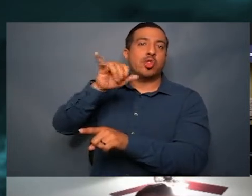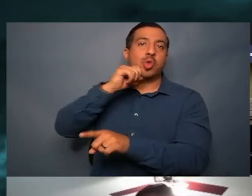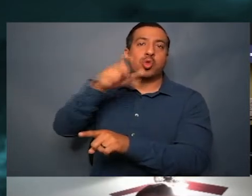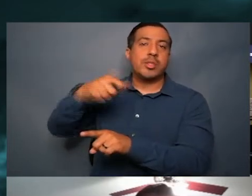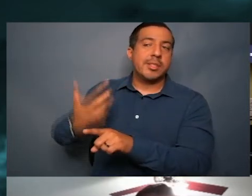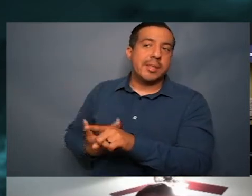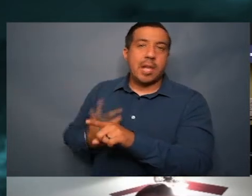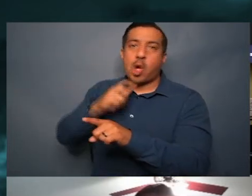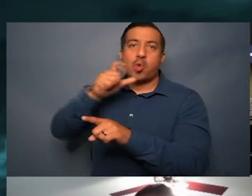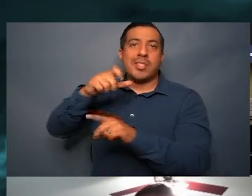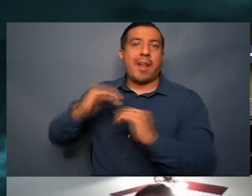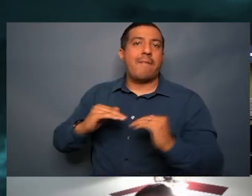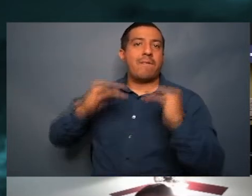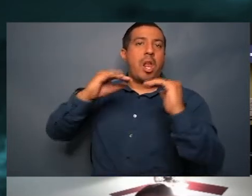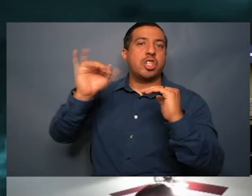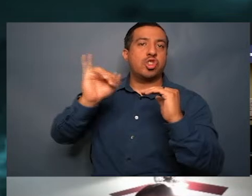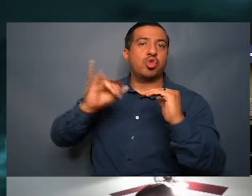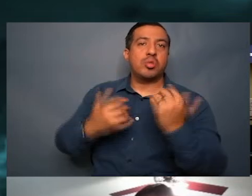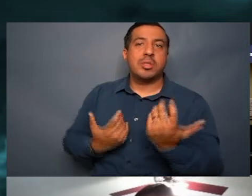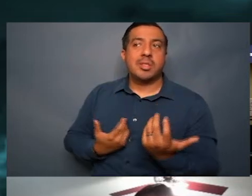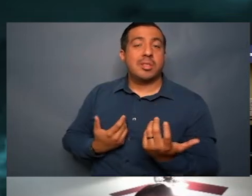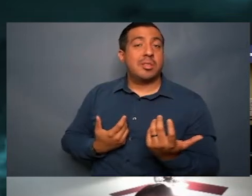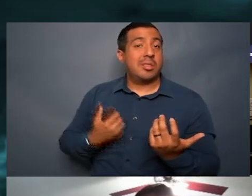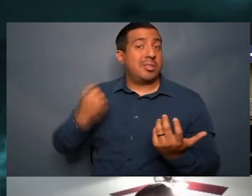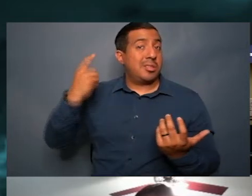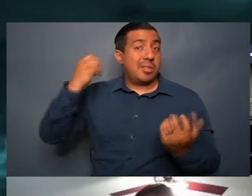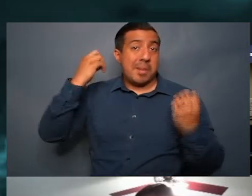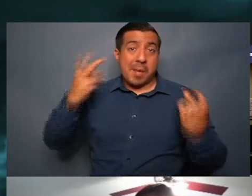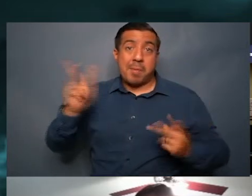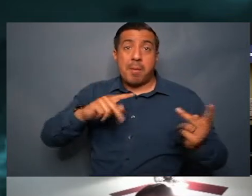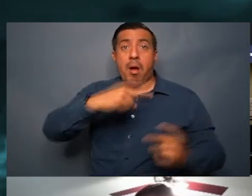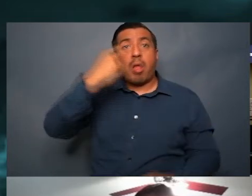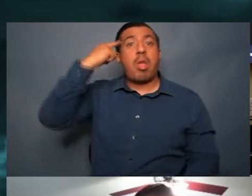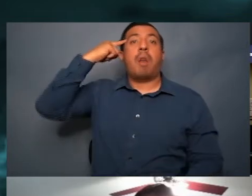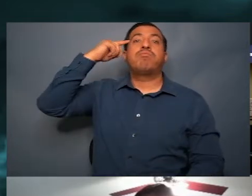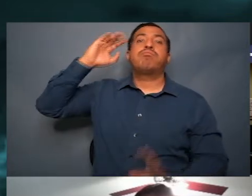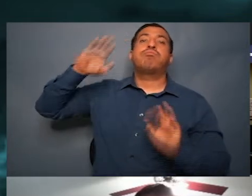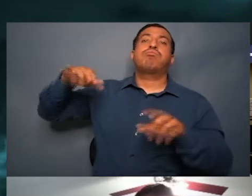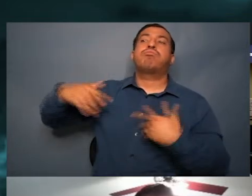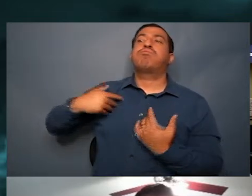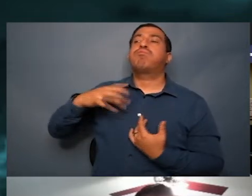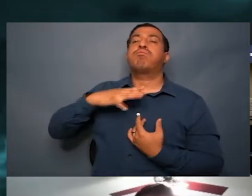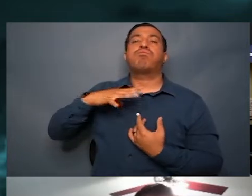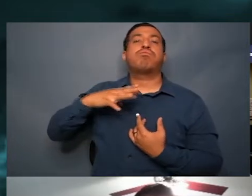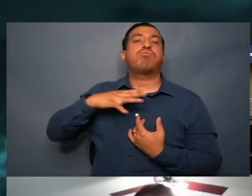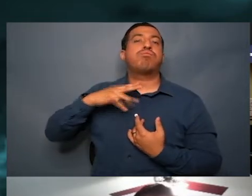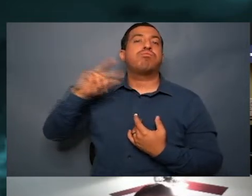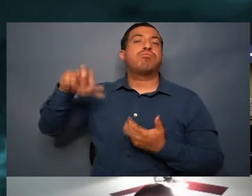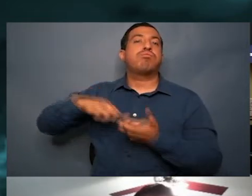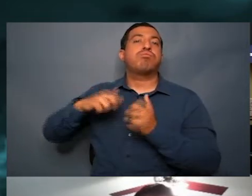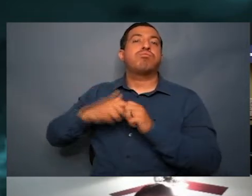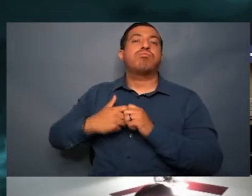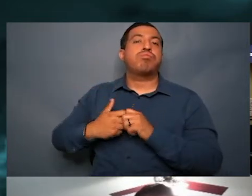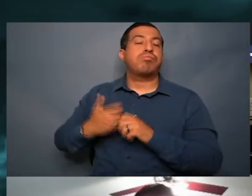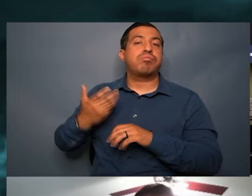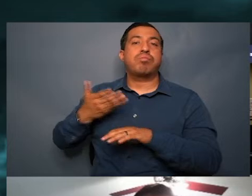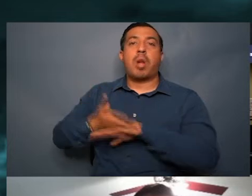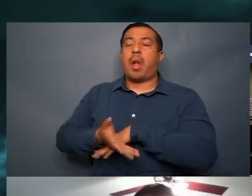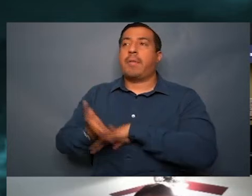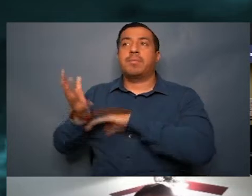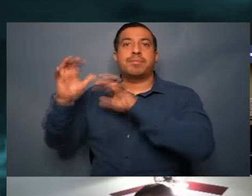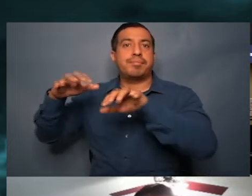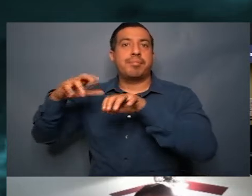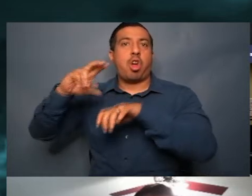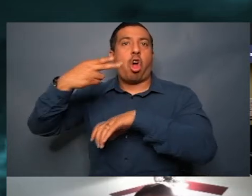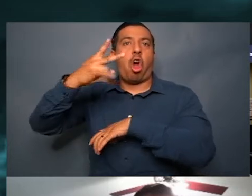I can't tell you the number of folks I've talked to that had that same mentality after the tax day storm, and then they flooded